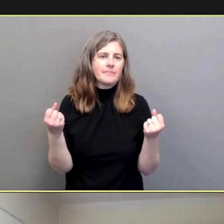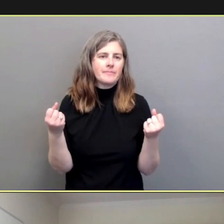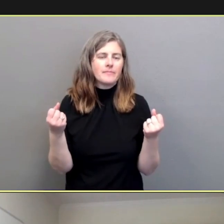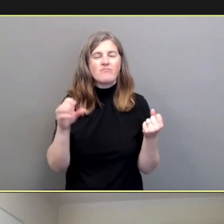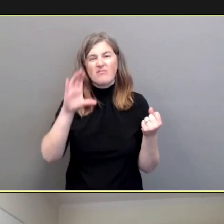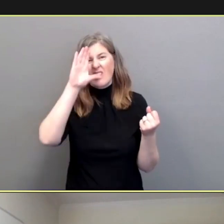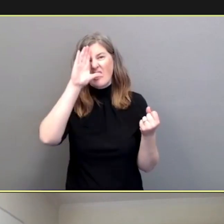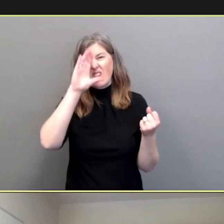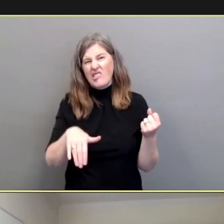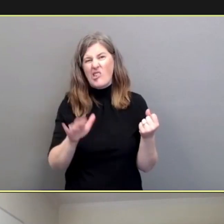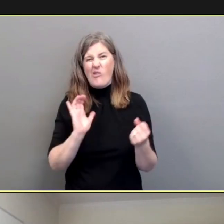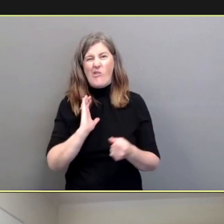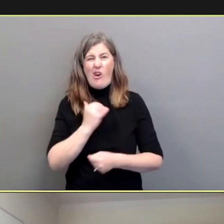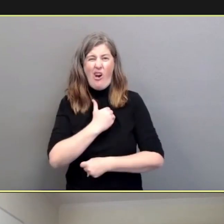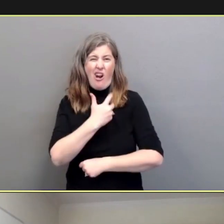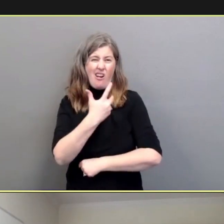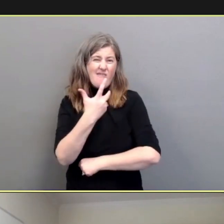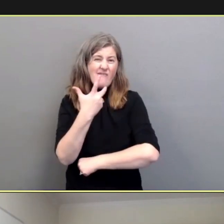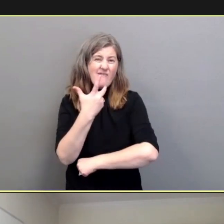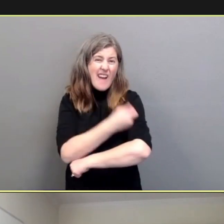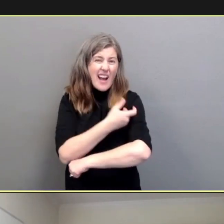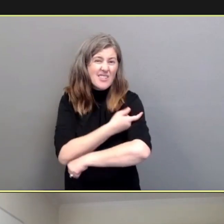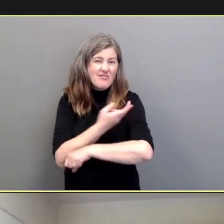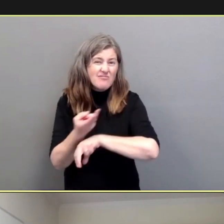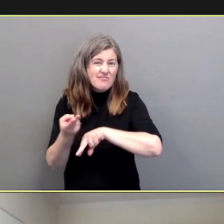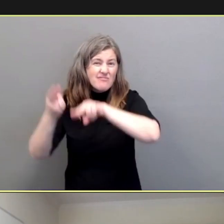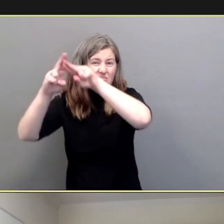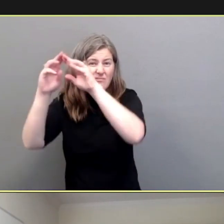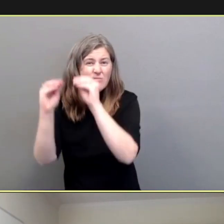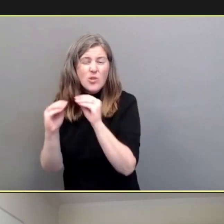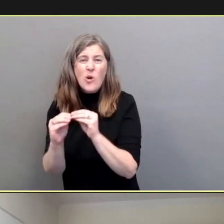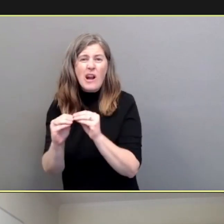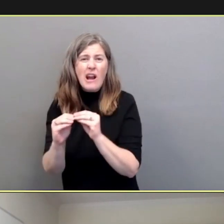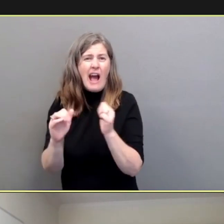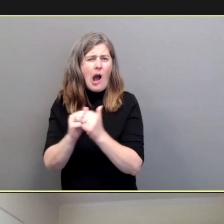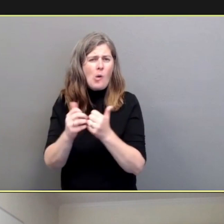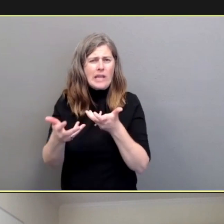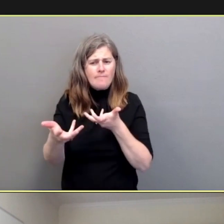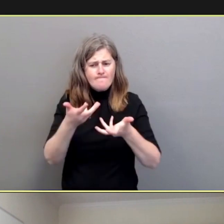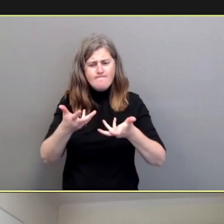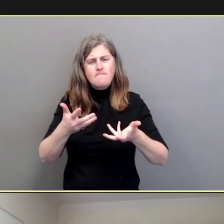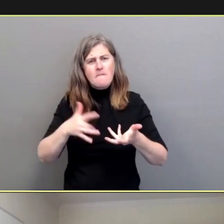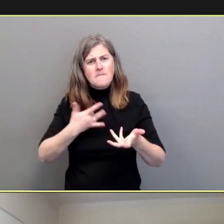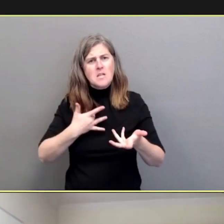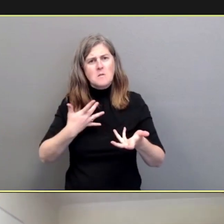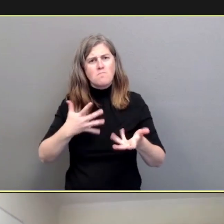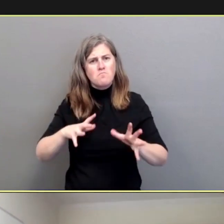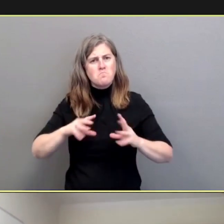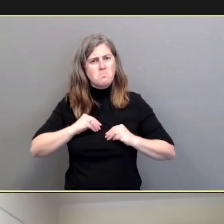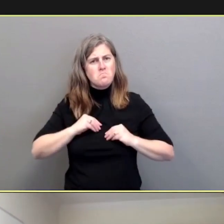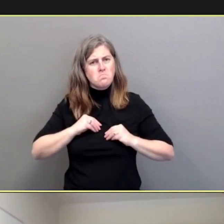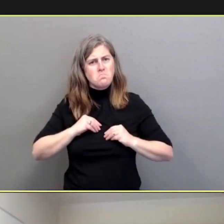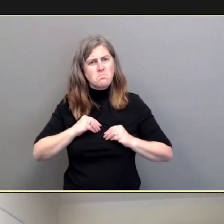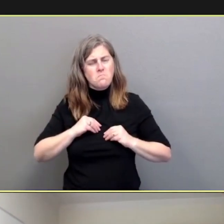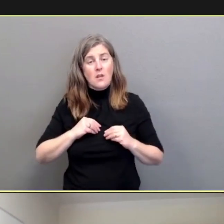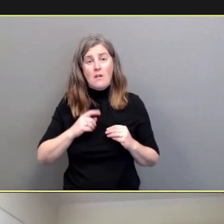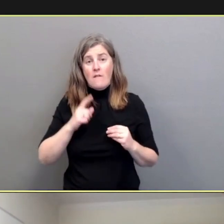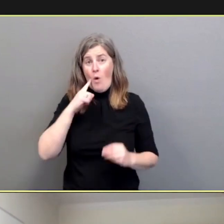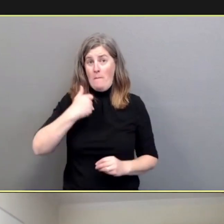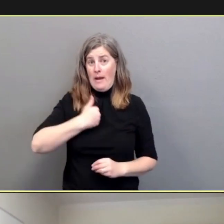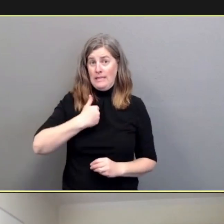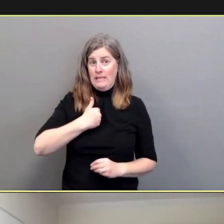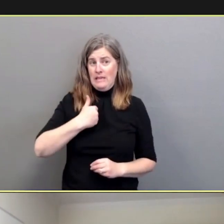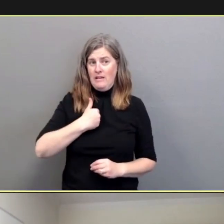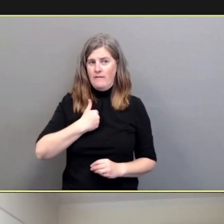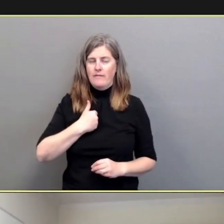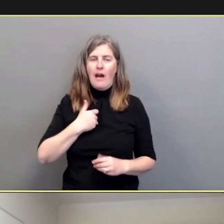and our vaccination rate and our response to these pandemics that we could all really live with. And so for me, I won't go